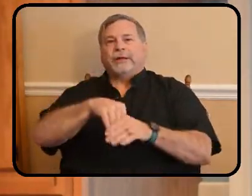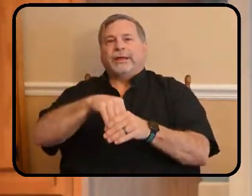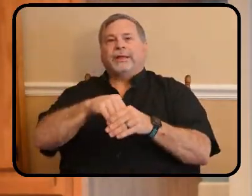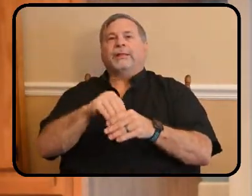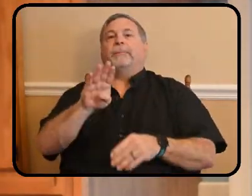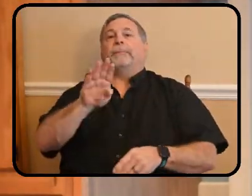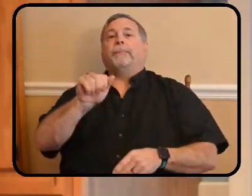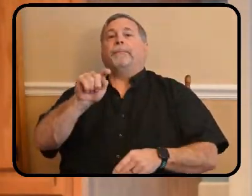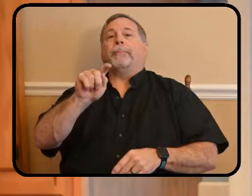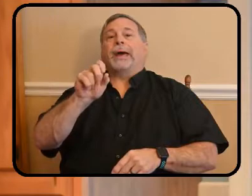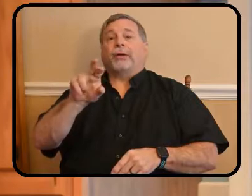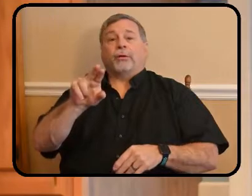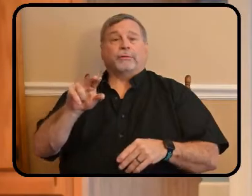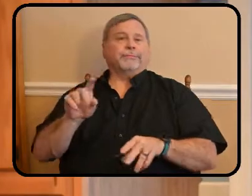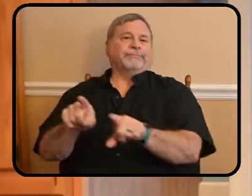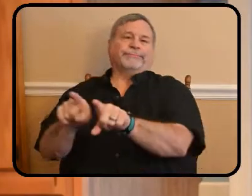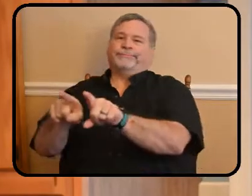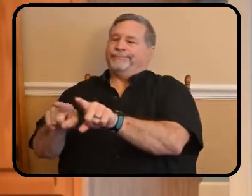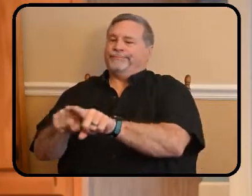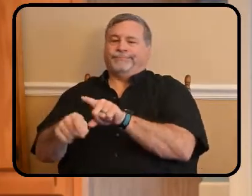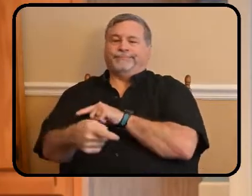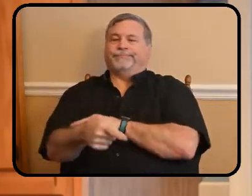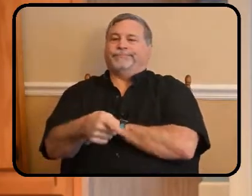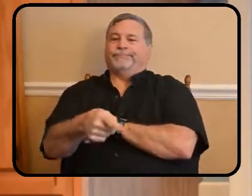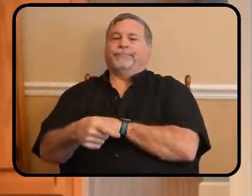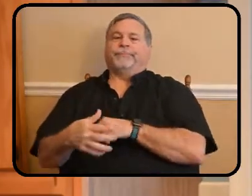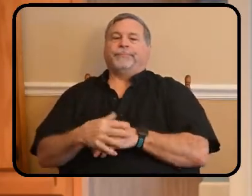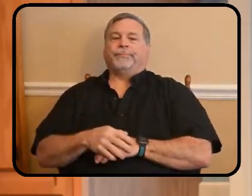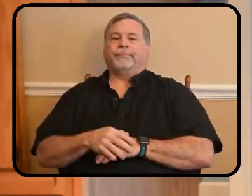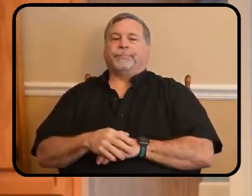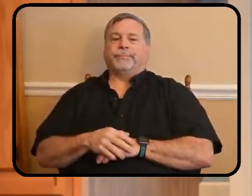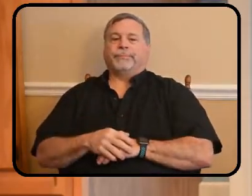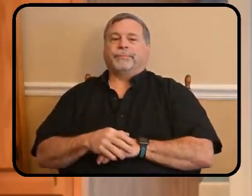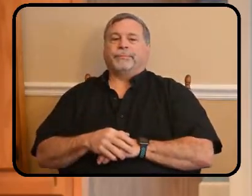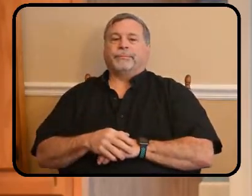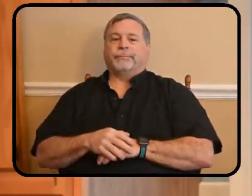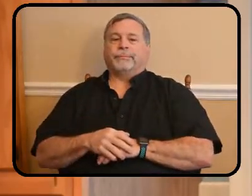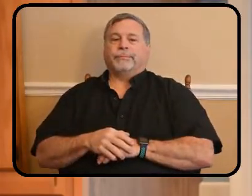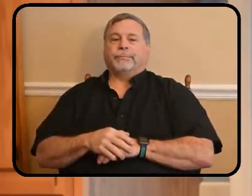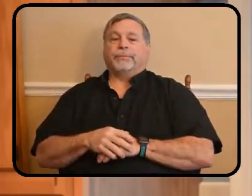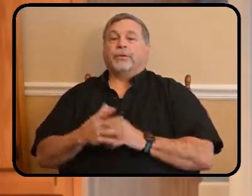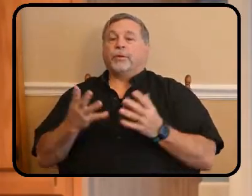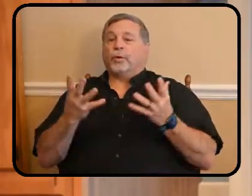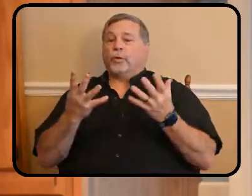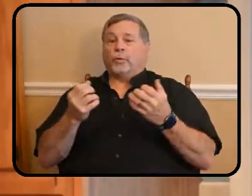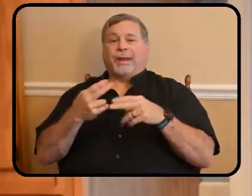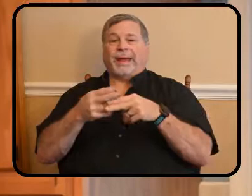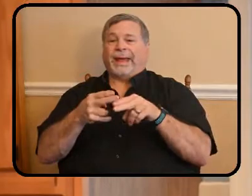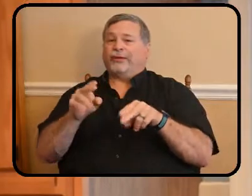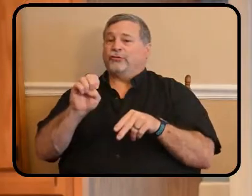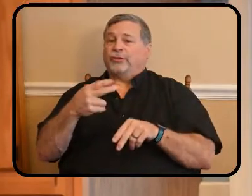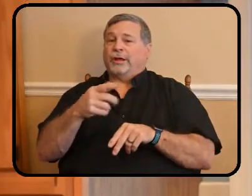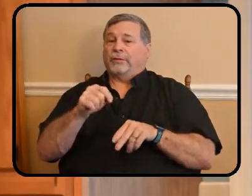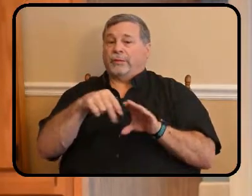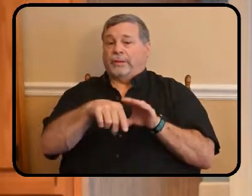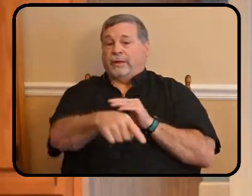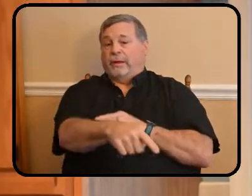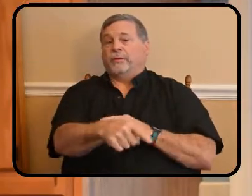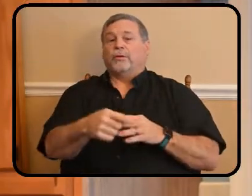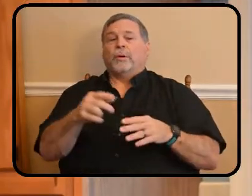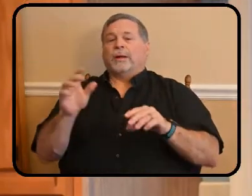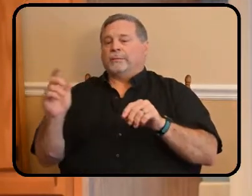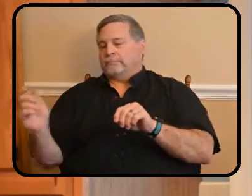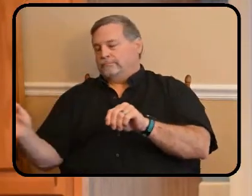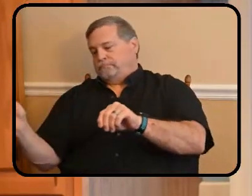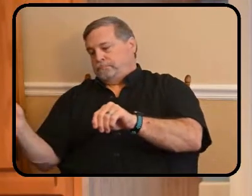want eggshells into this breakfast that we're making. So I would take it, tap it lightly